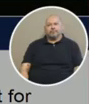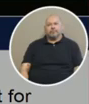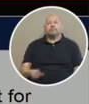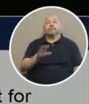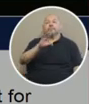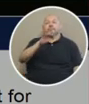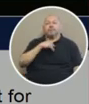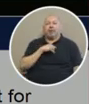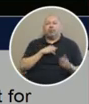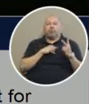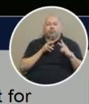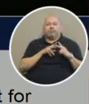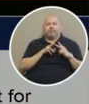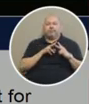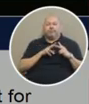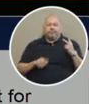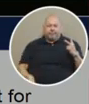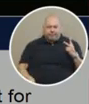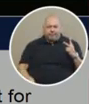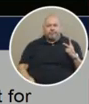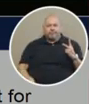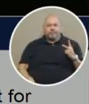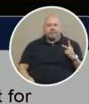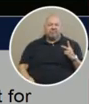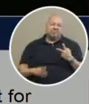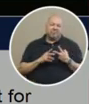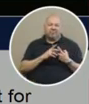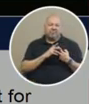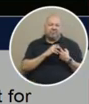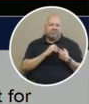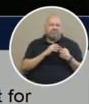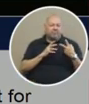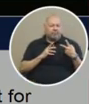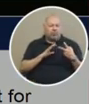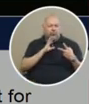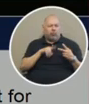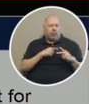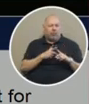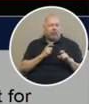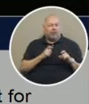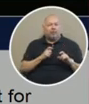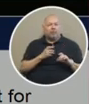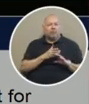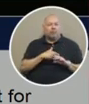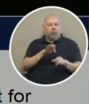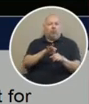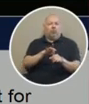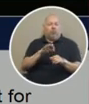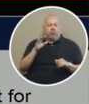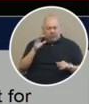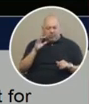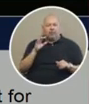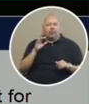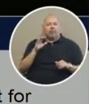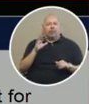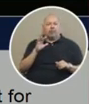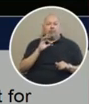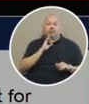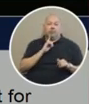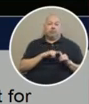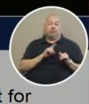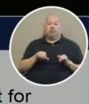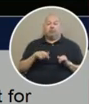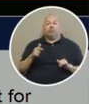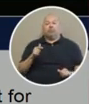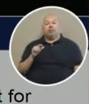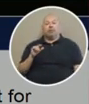So there are 2 action items that you all can take together, and I'll go through them real quickly, but before you all vote on these items, I'm going to kick it over to